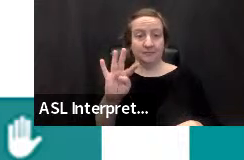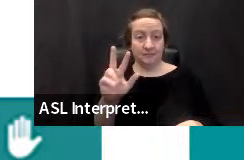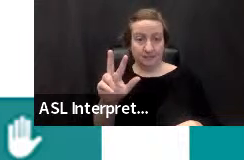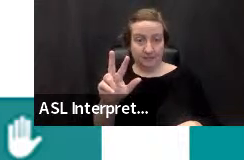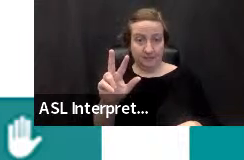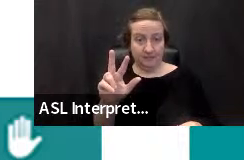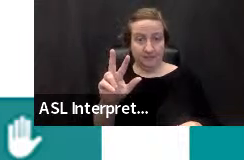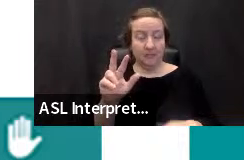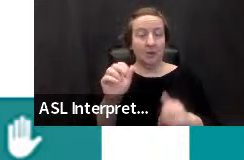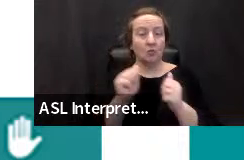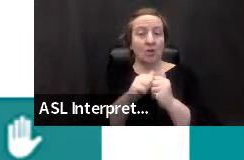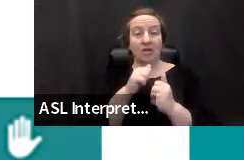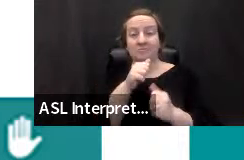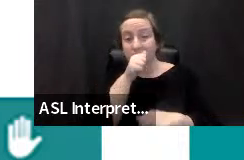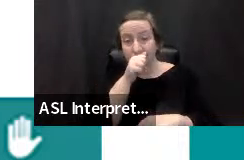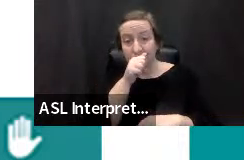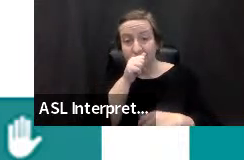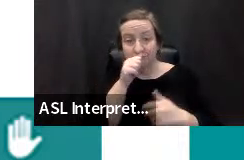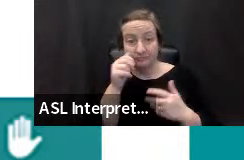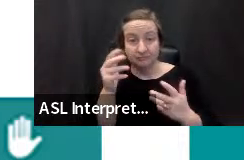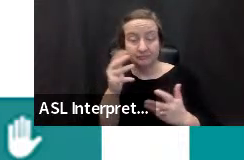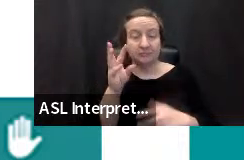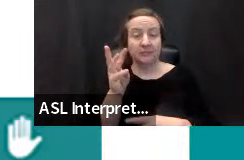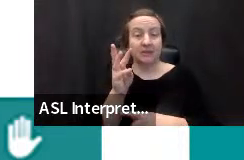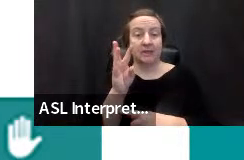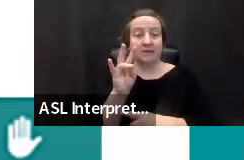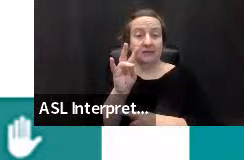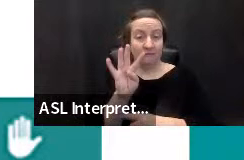993-5459-6043 with a passcode of